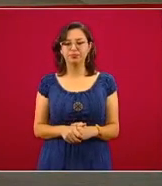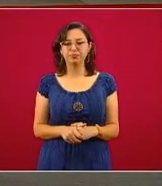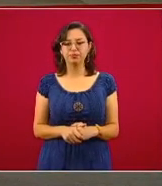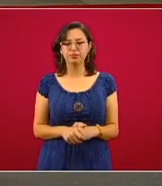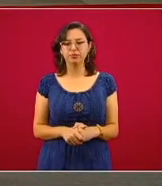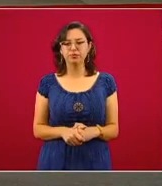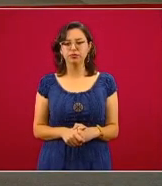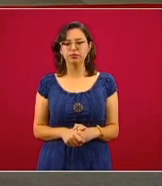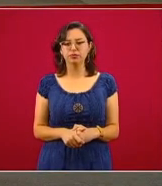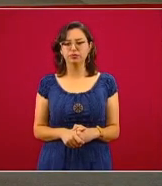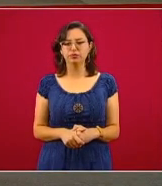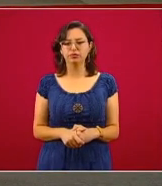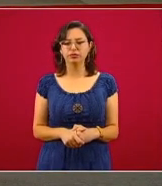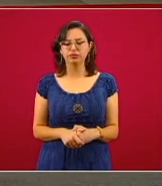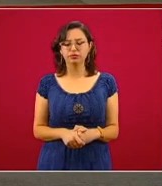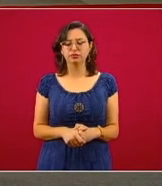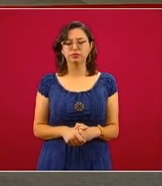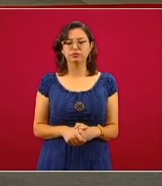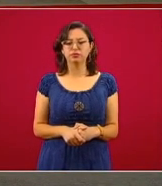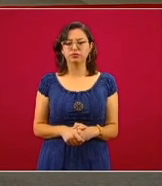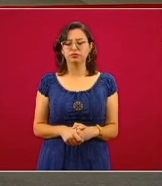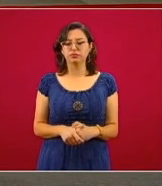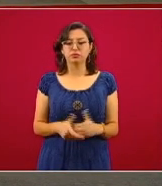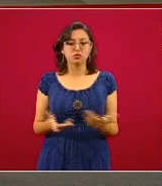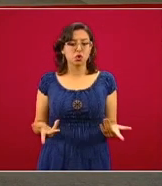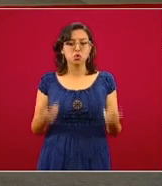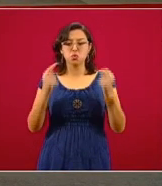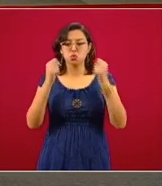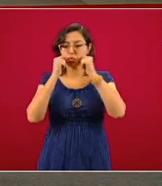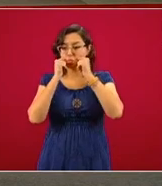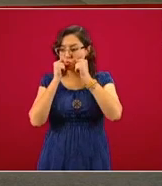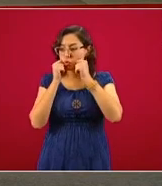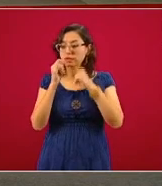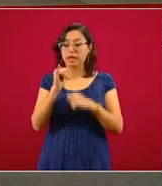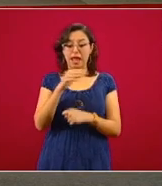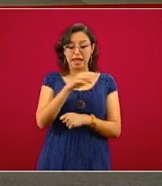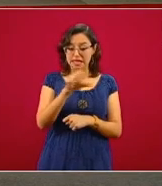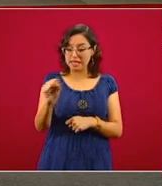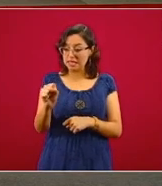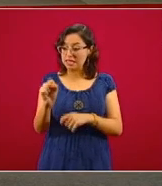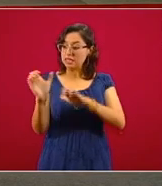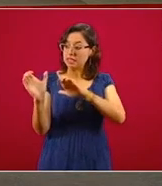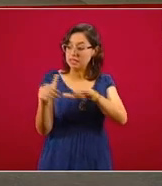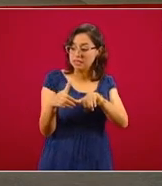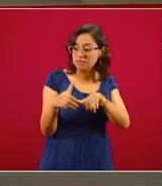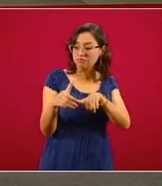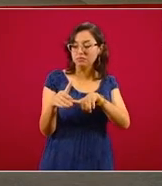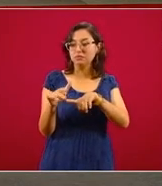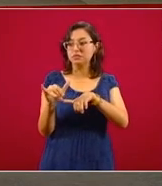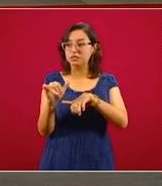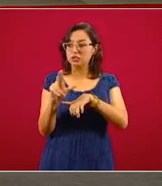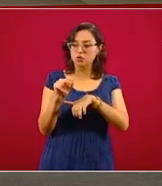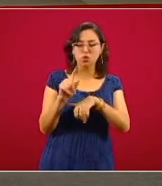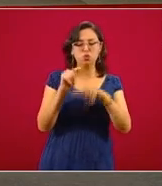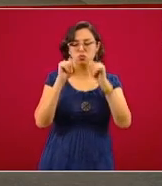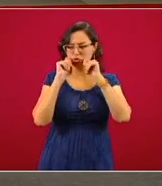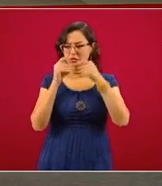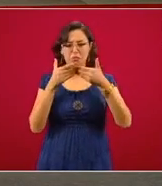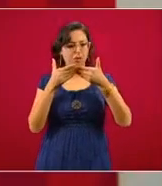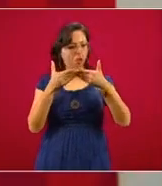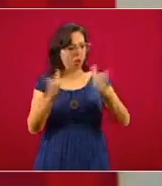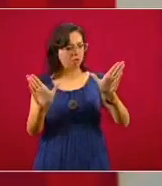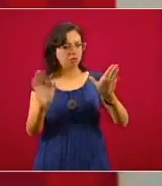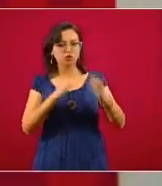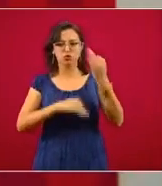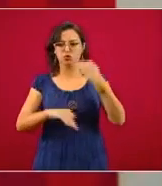not. Entonces, sin Now, importar without si it tienen mattering COVID-19 o whether no, el you IMSS are va a bien, card-holding pero lo EAMS importante carrier or es que, not, ahora